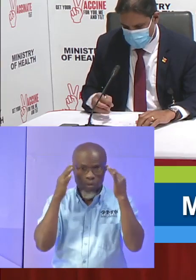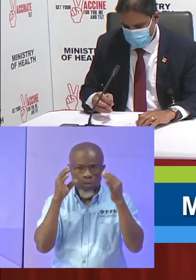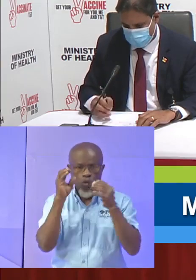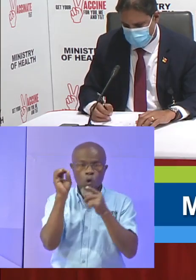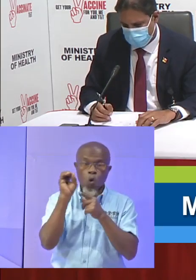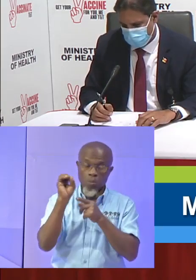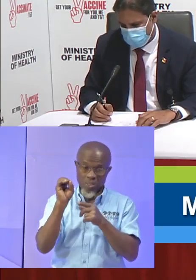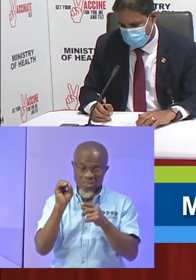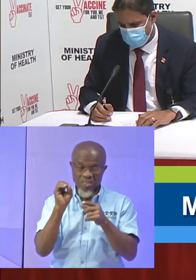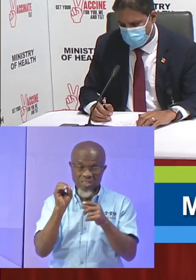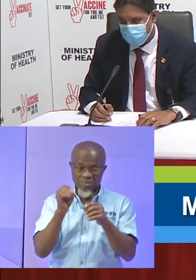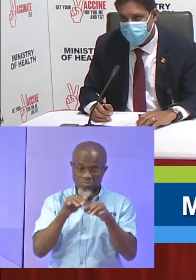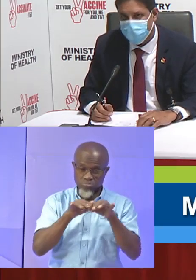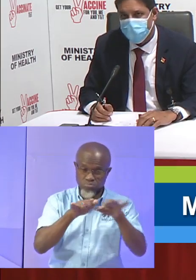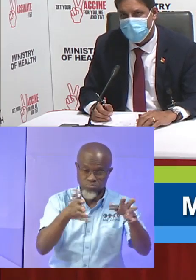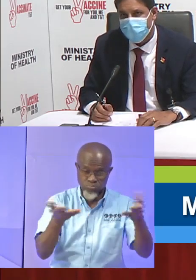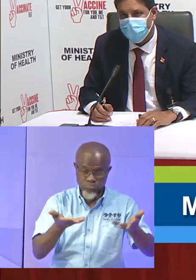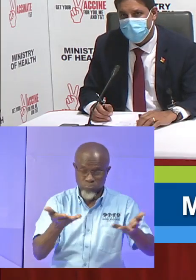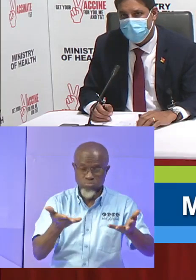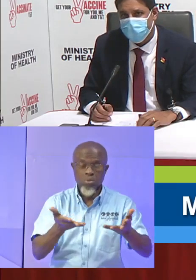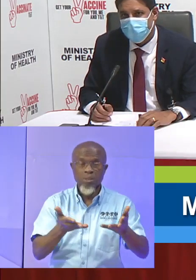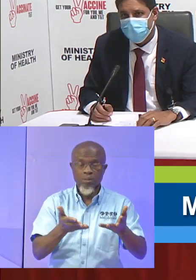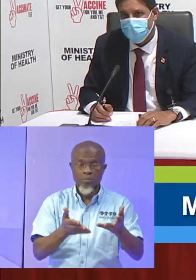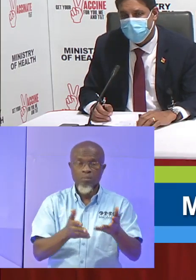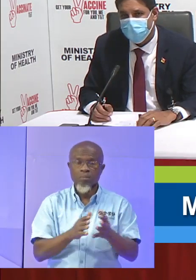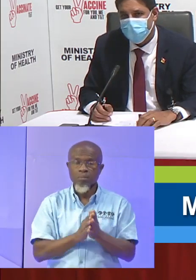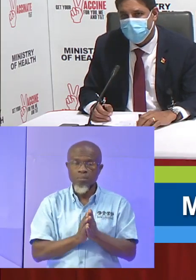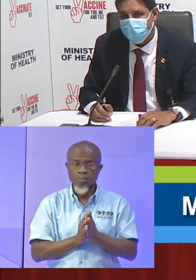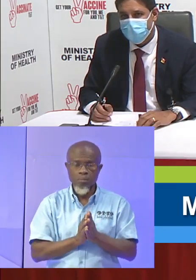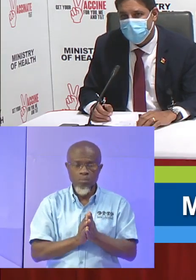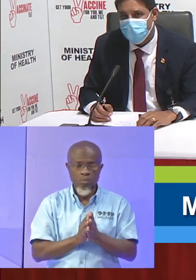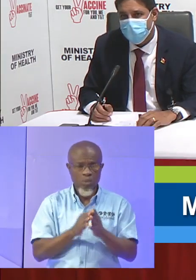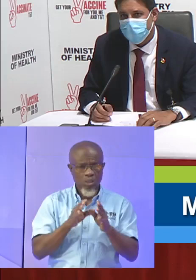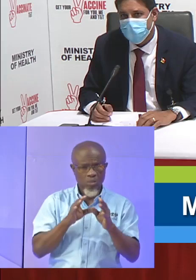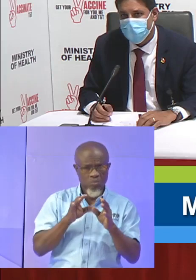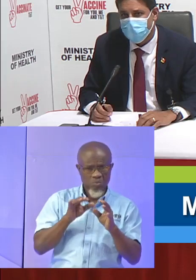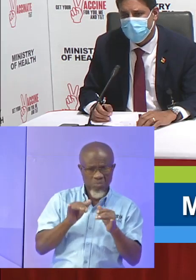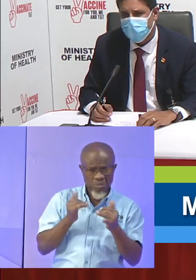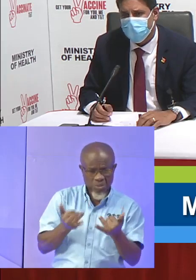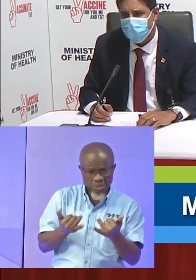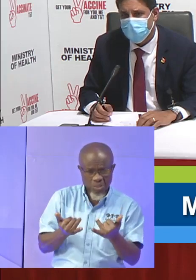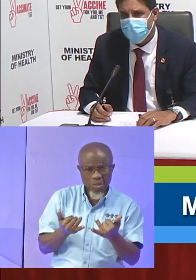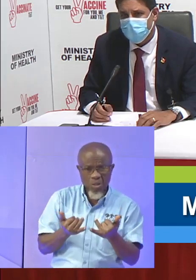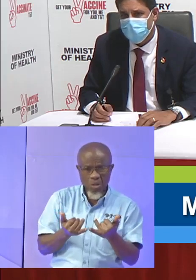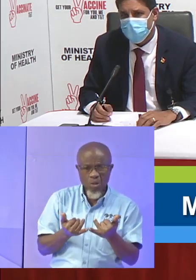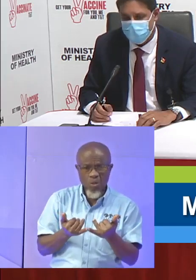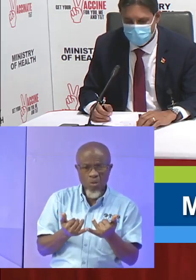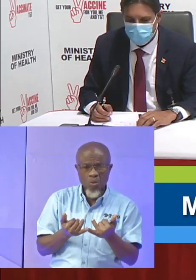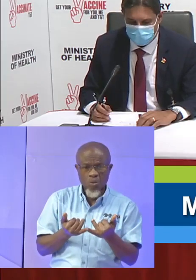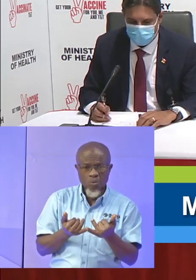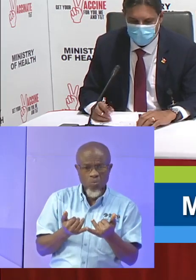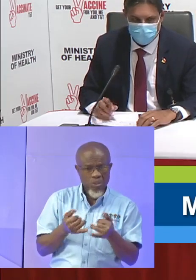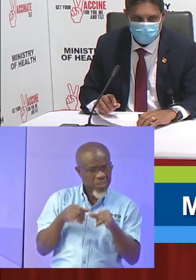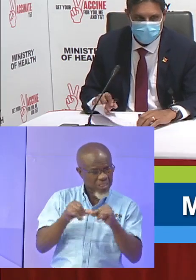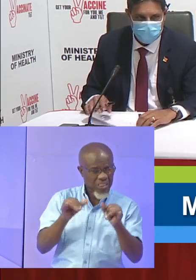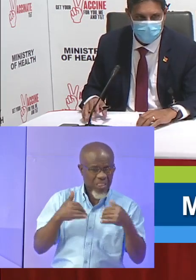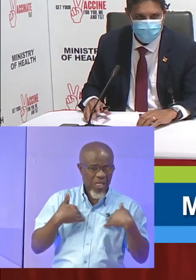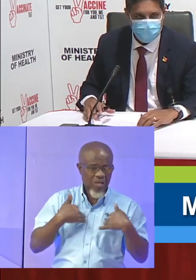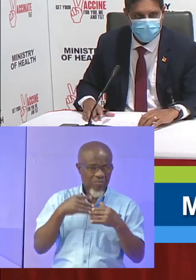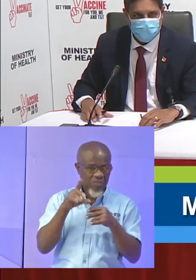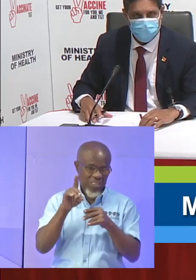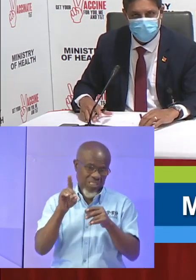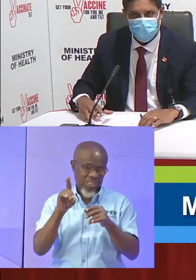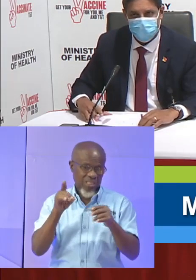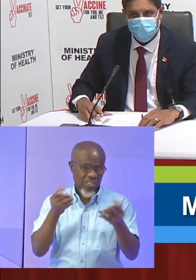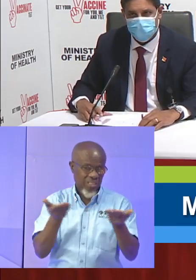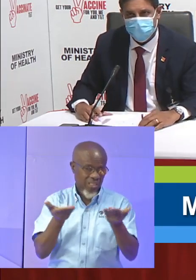the population, should we also be wary of the fact that Delta is still around, and the fact that